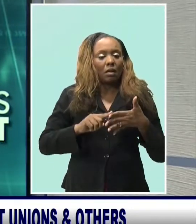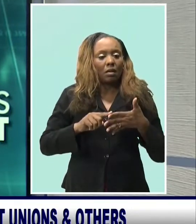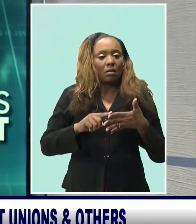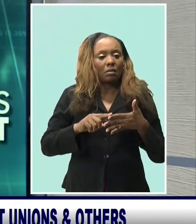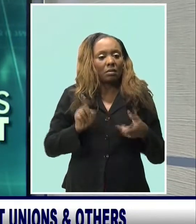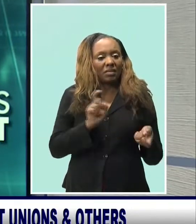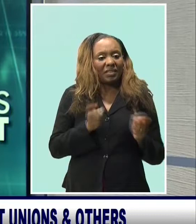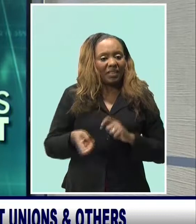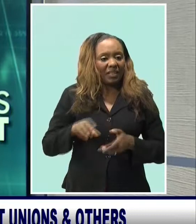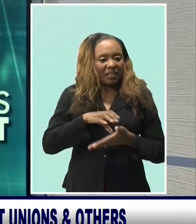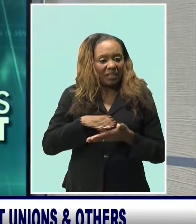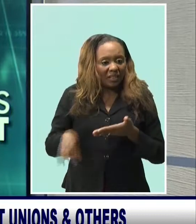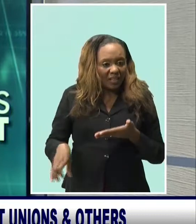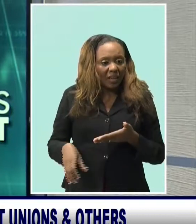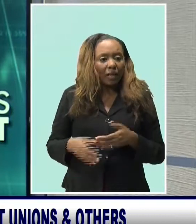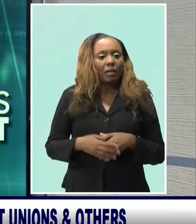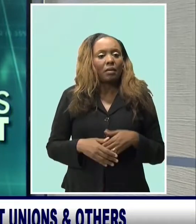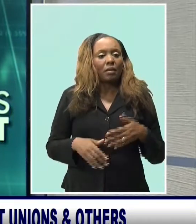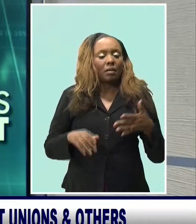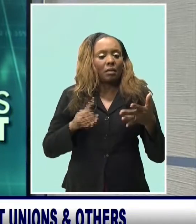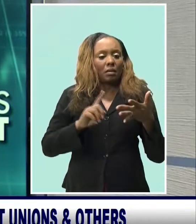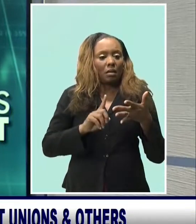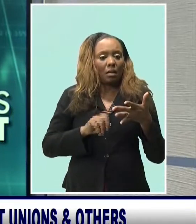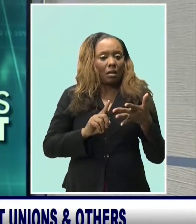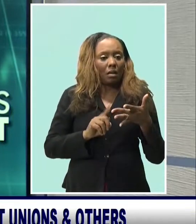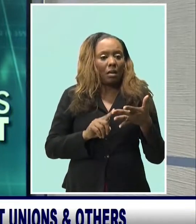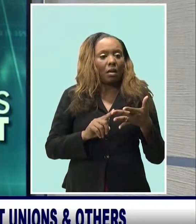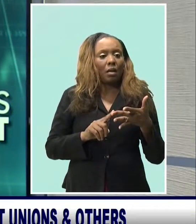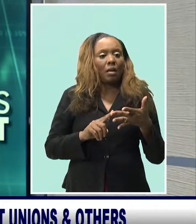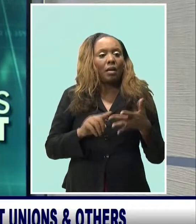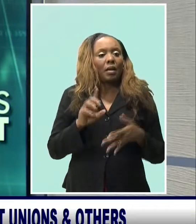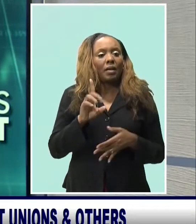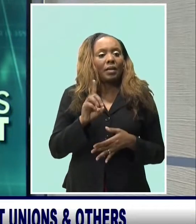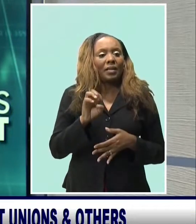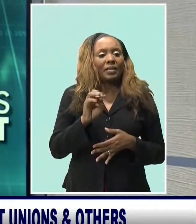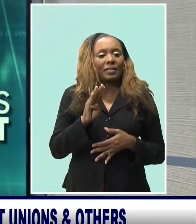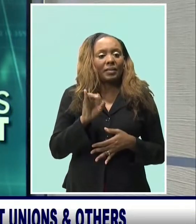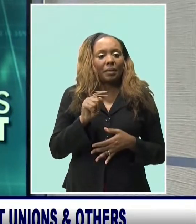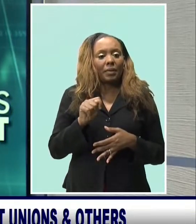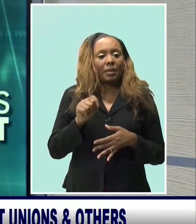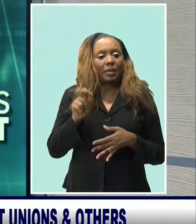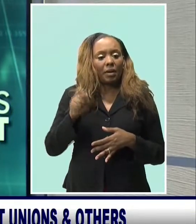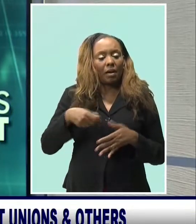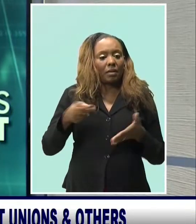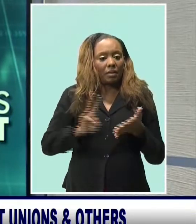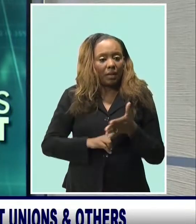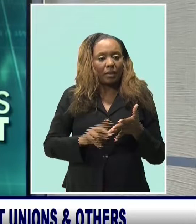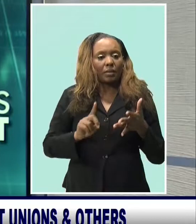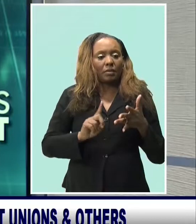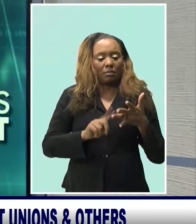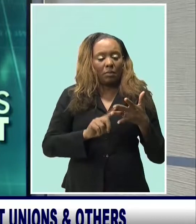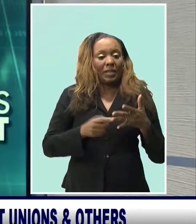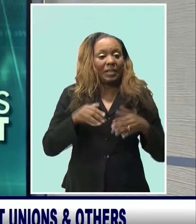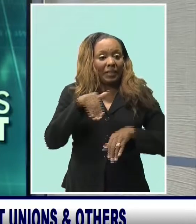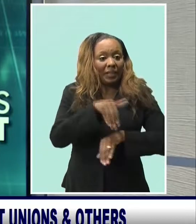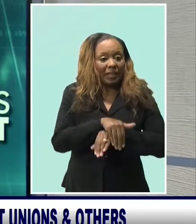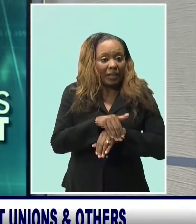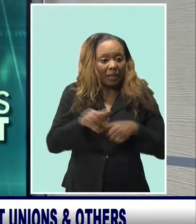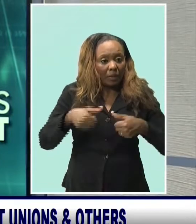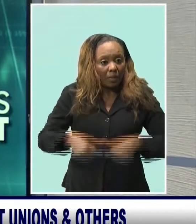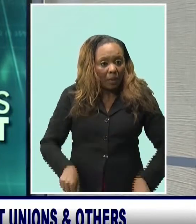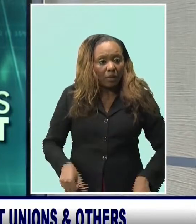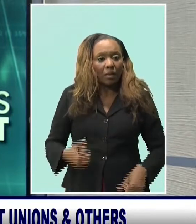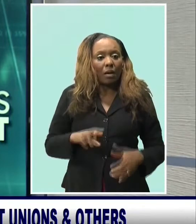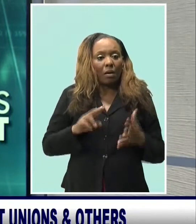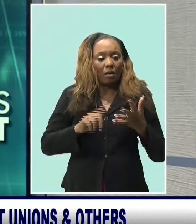cashing, ABM or debit card sign-ups, Internet banking sign-ups and sign-ups for night depository or collection of